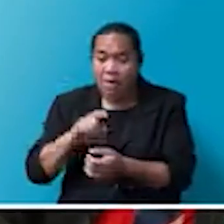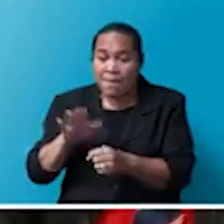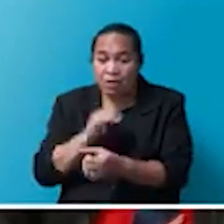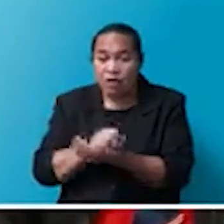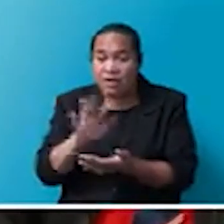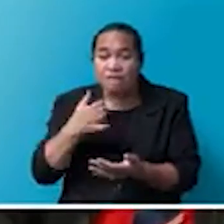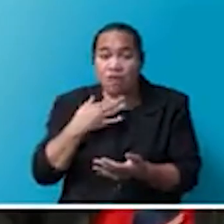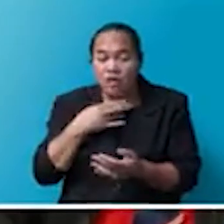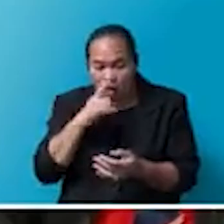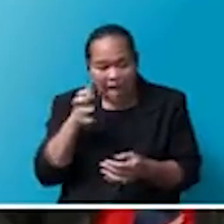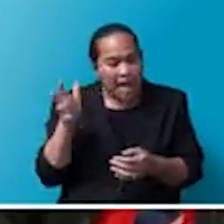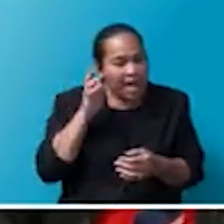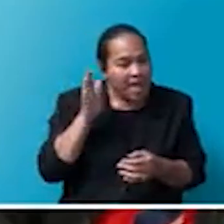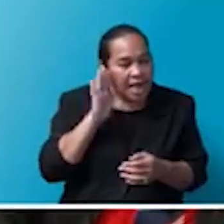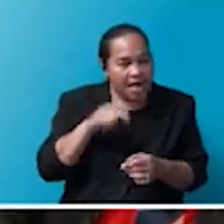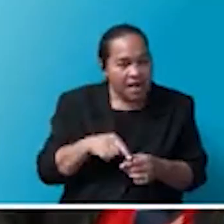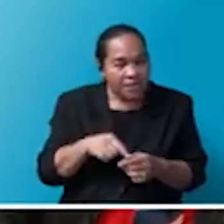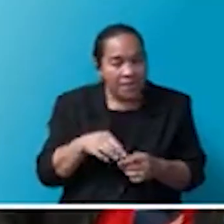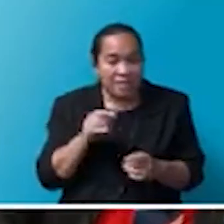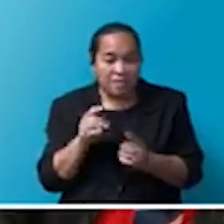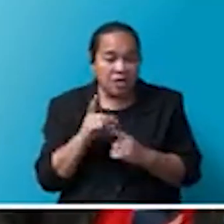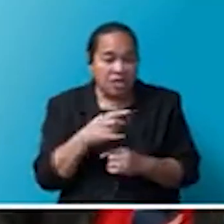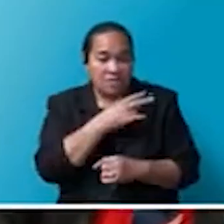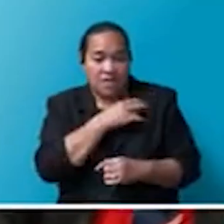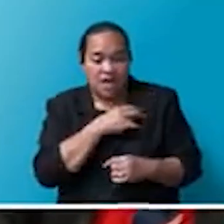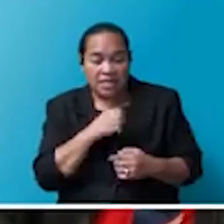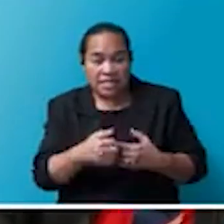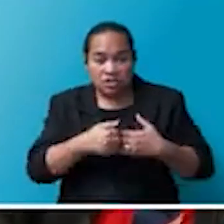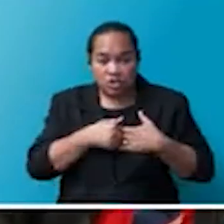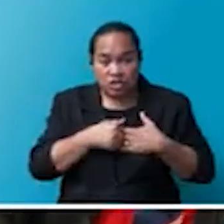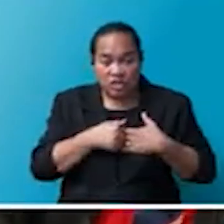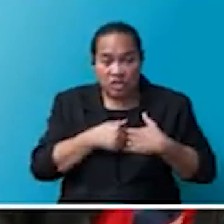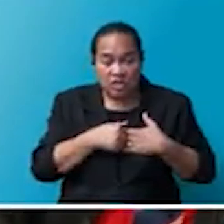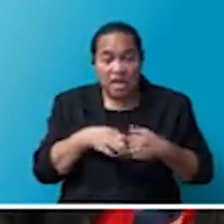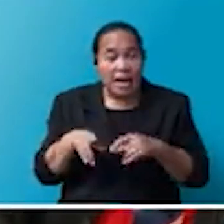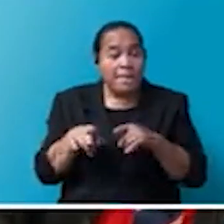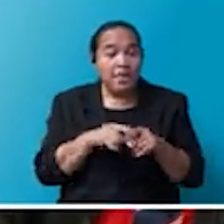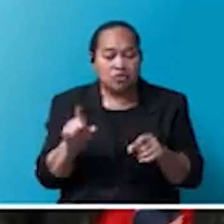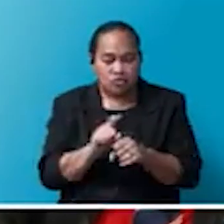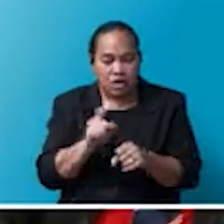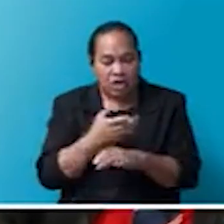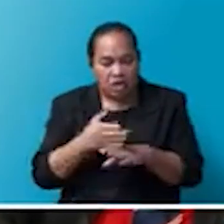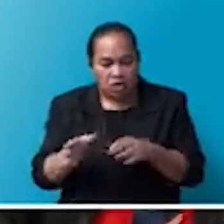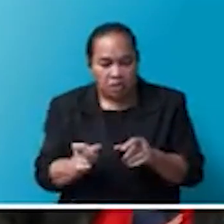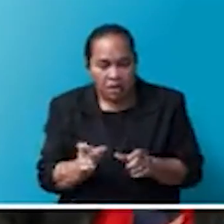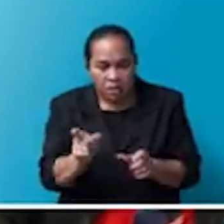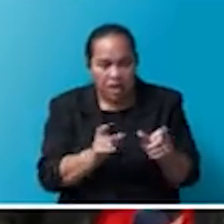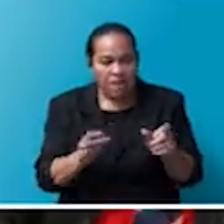voices. In defense and security, that means creating new pathways for